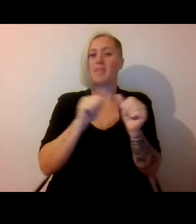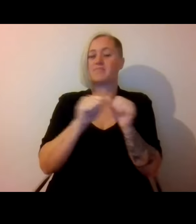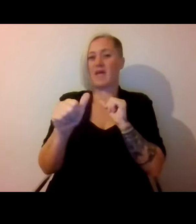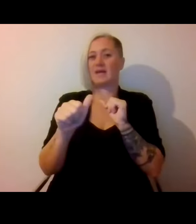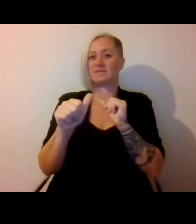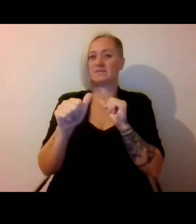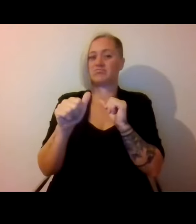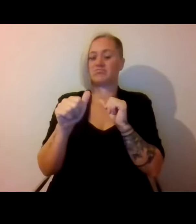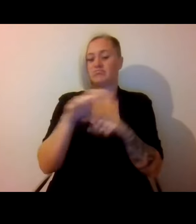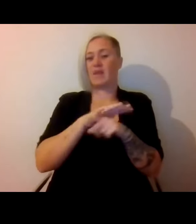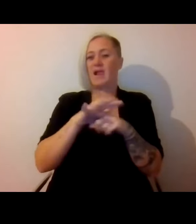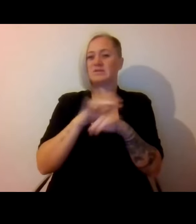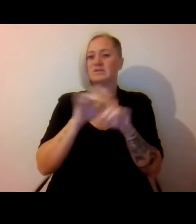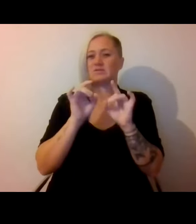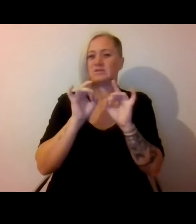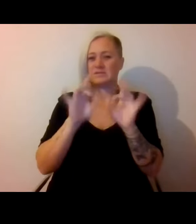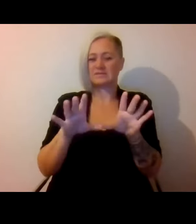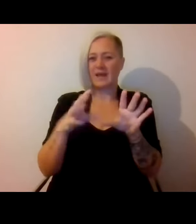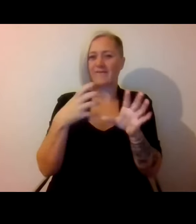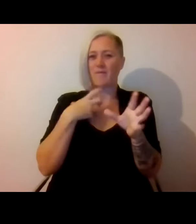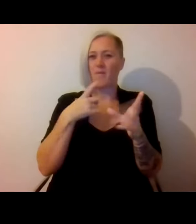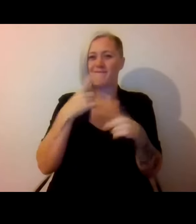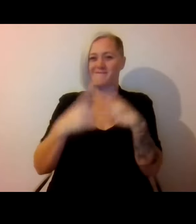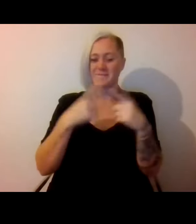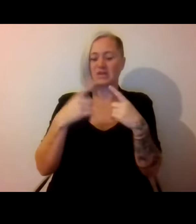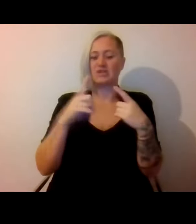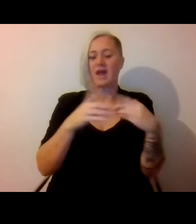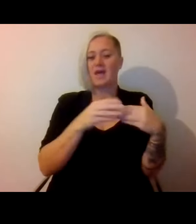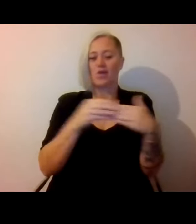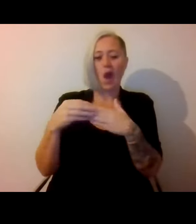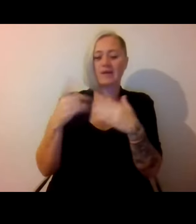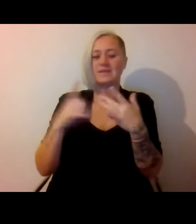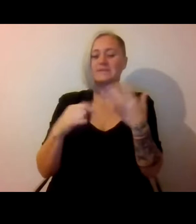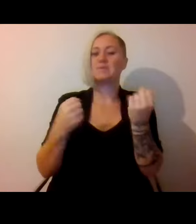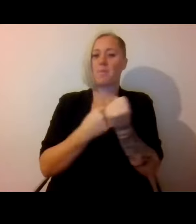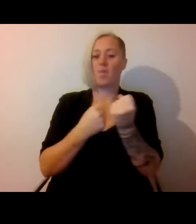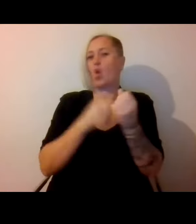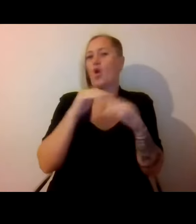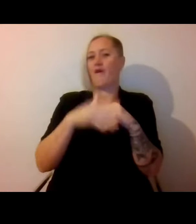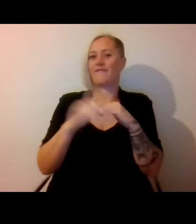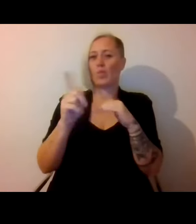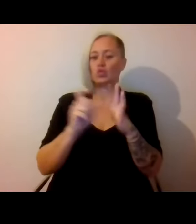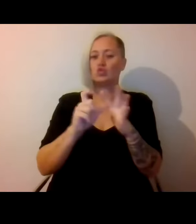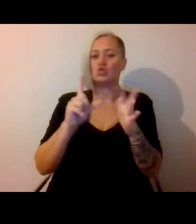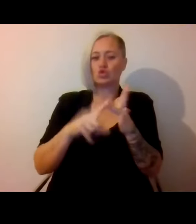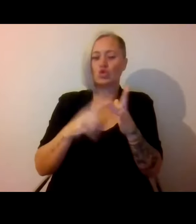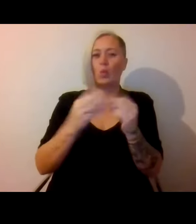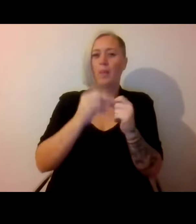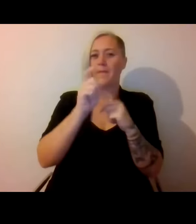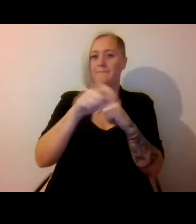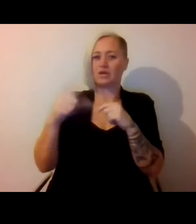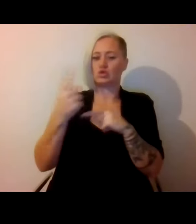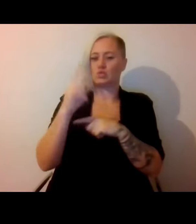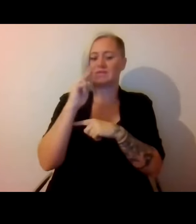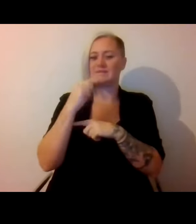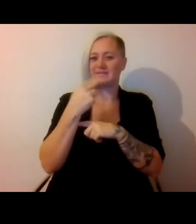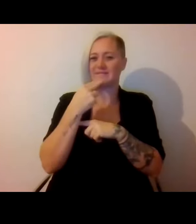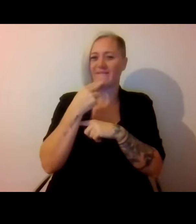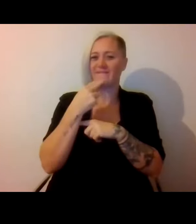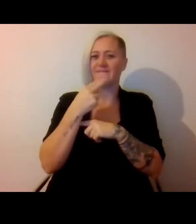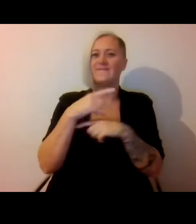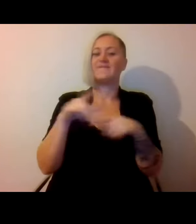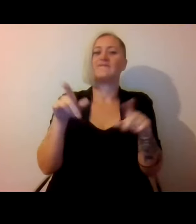to start for more information and guidance and support on what to do with patients who are deaf, but also talk to the